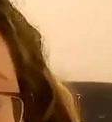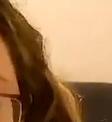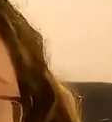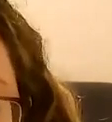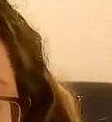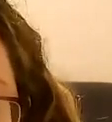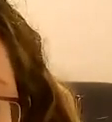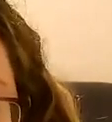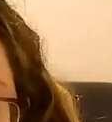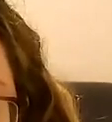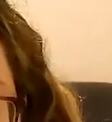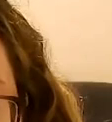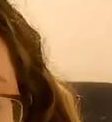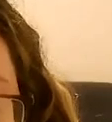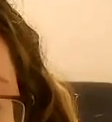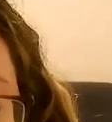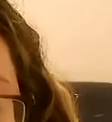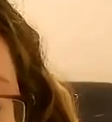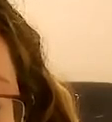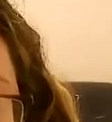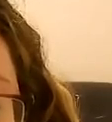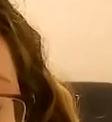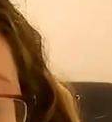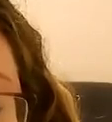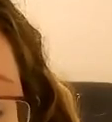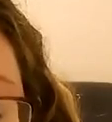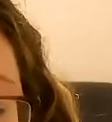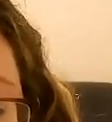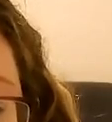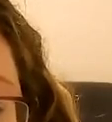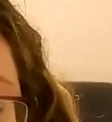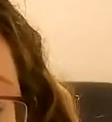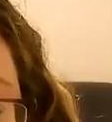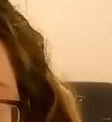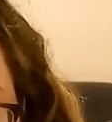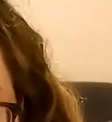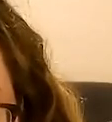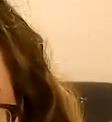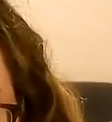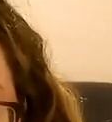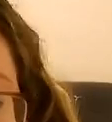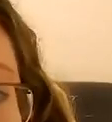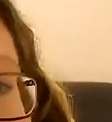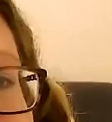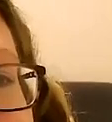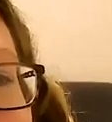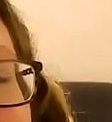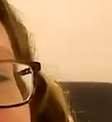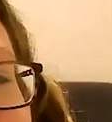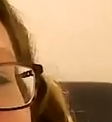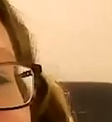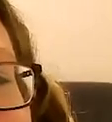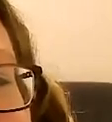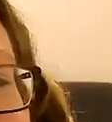anything else, I want to say a huge thank you to our speaker, Jenny Ackley, and to